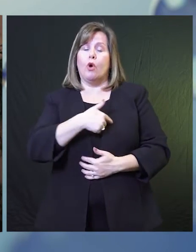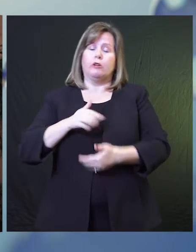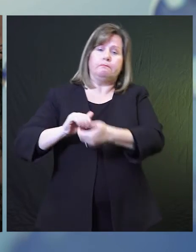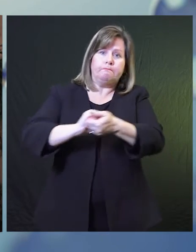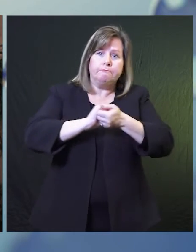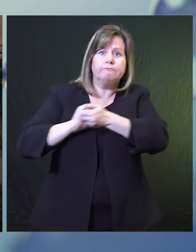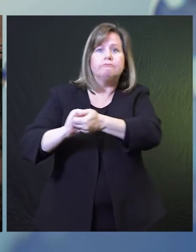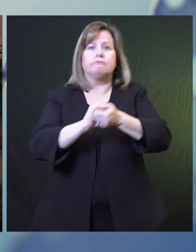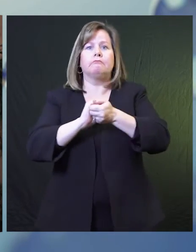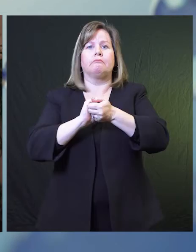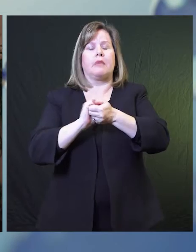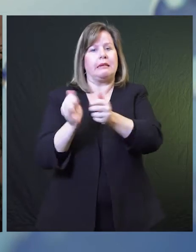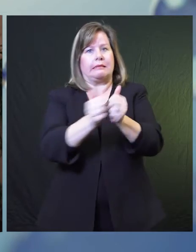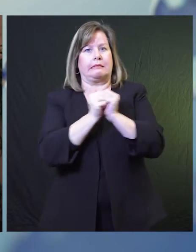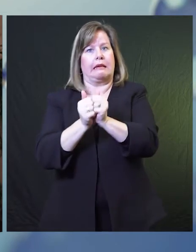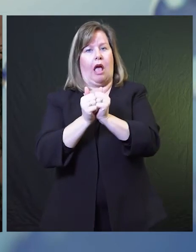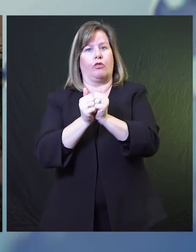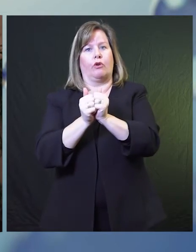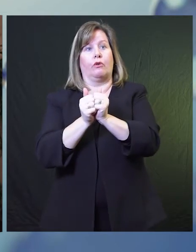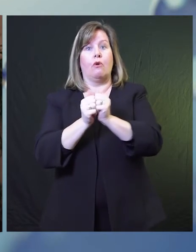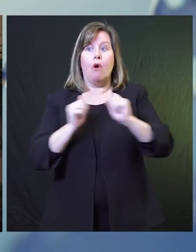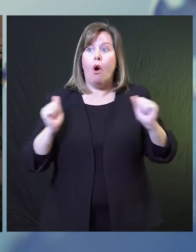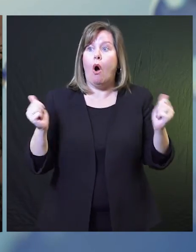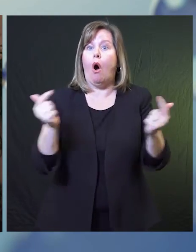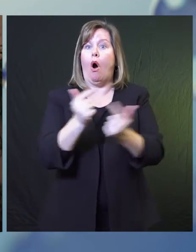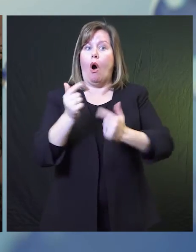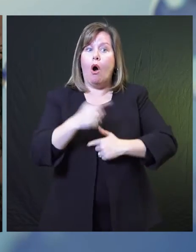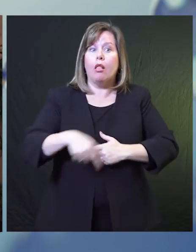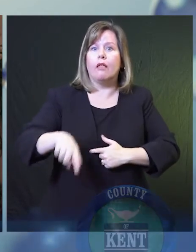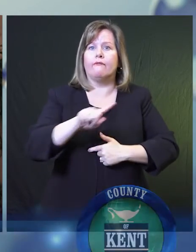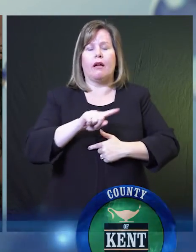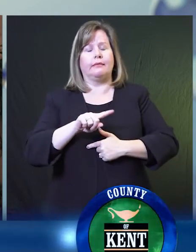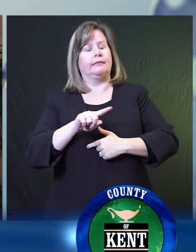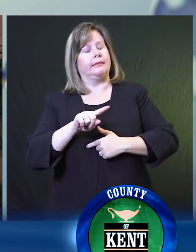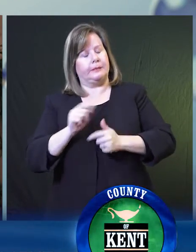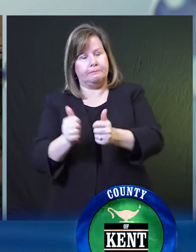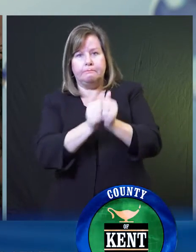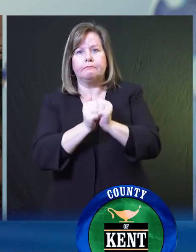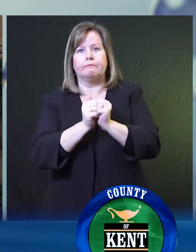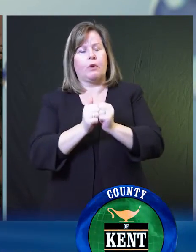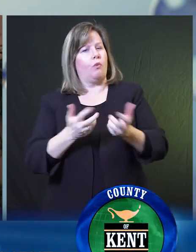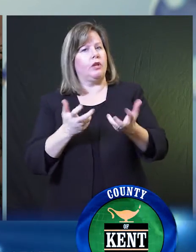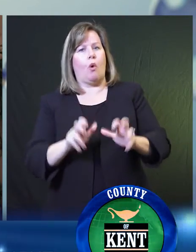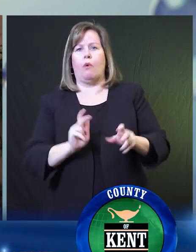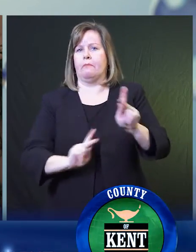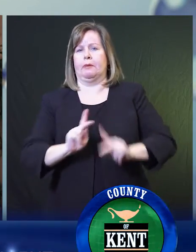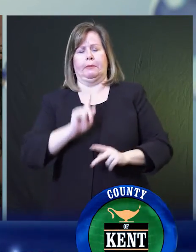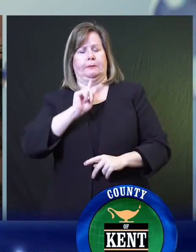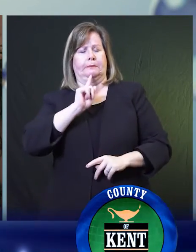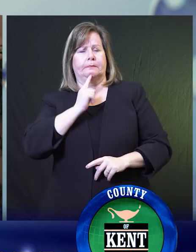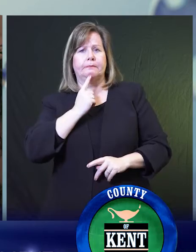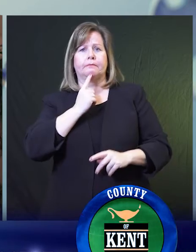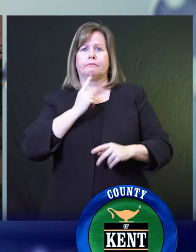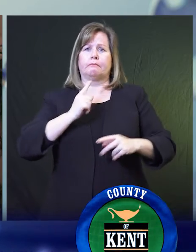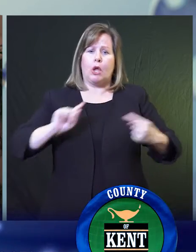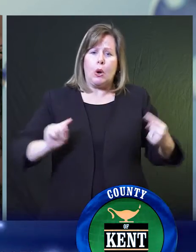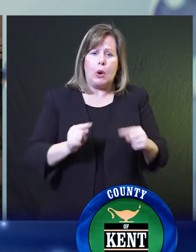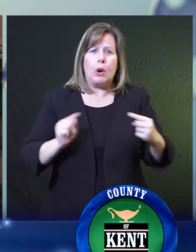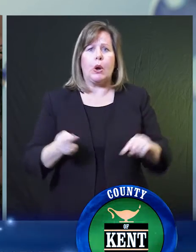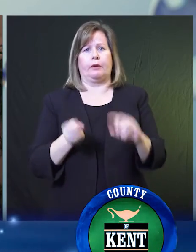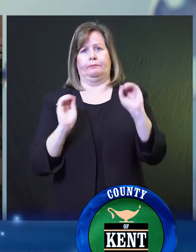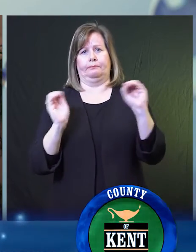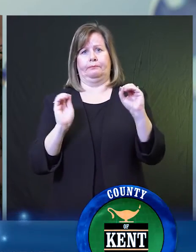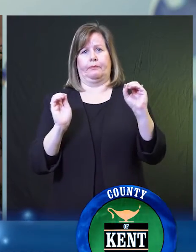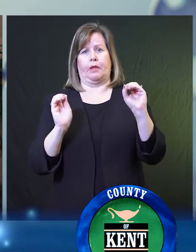this to make sure that we all get through this. I don't want to see anyone suffer or get hurt unnecessarily so, and there are so many things that we can do